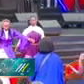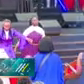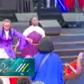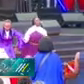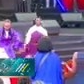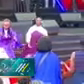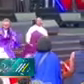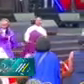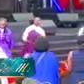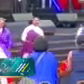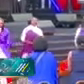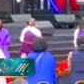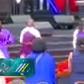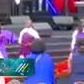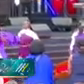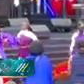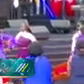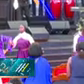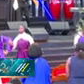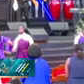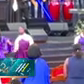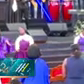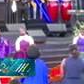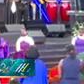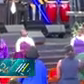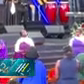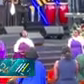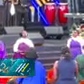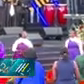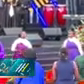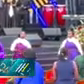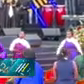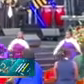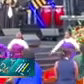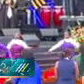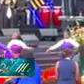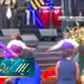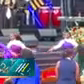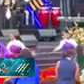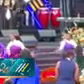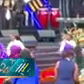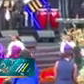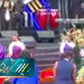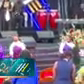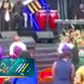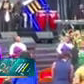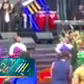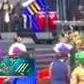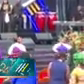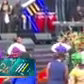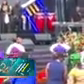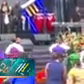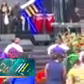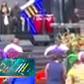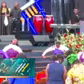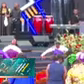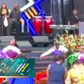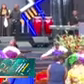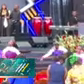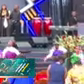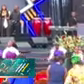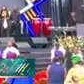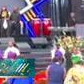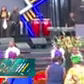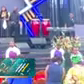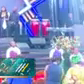minds our bodies Our spirits and our souls to declare that you are everything we need that all our sufficiency